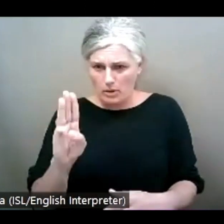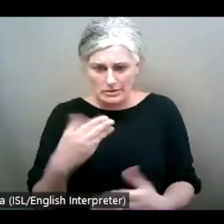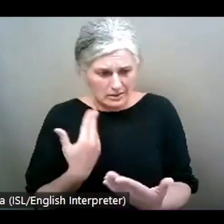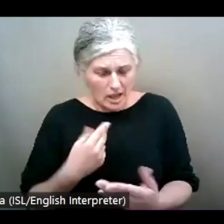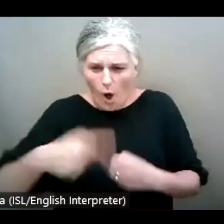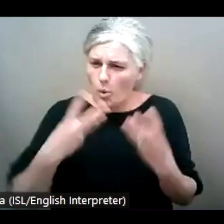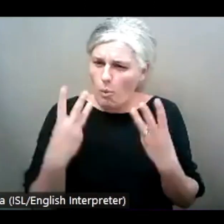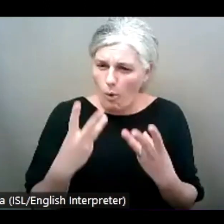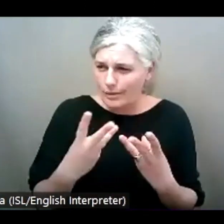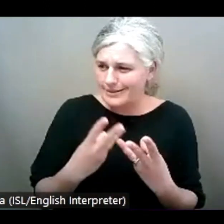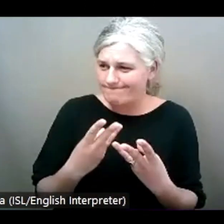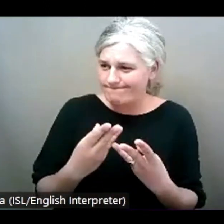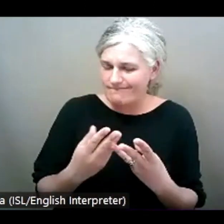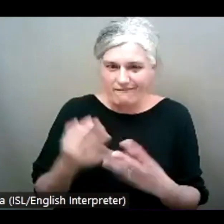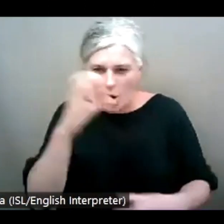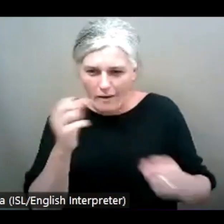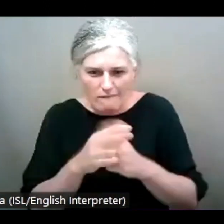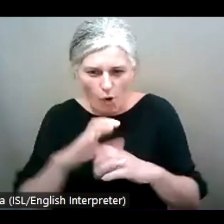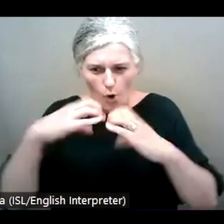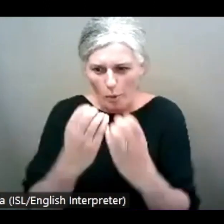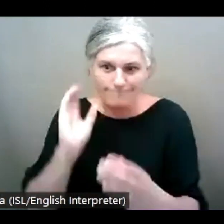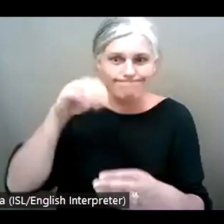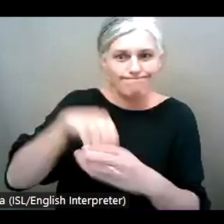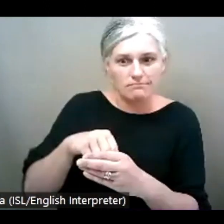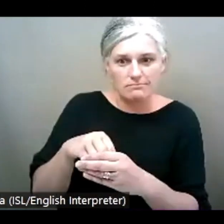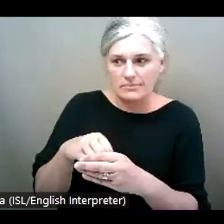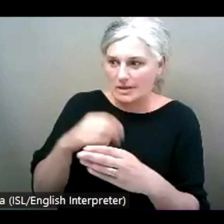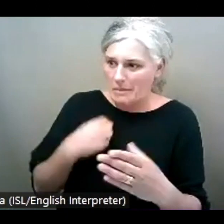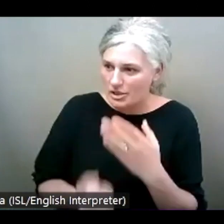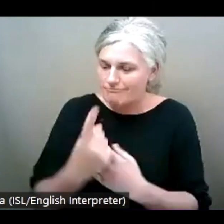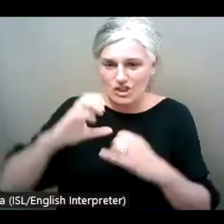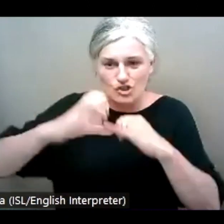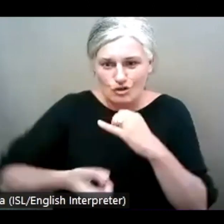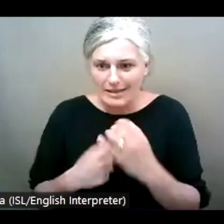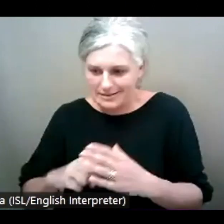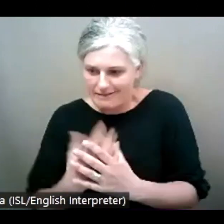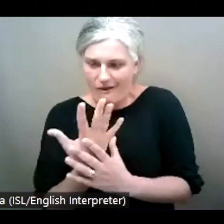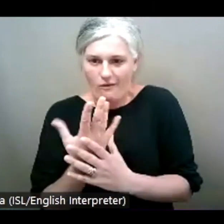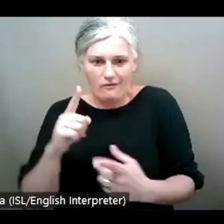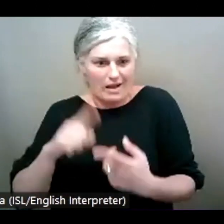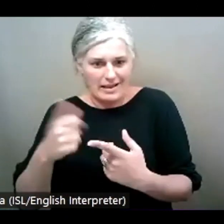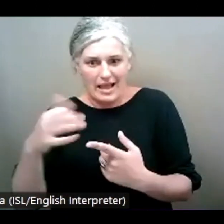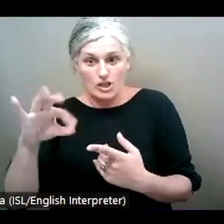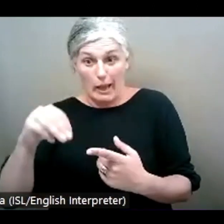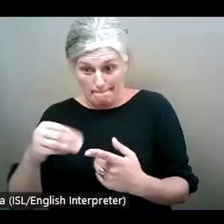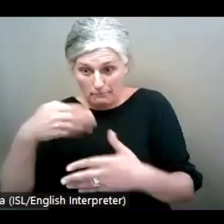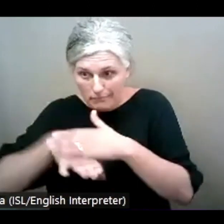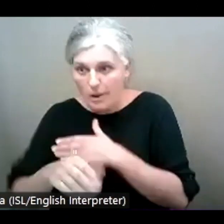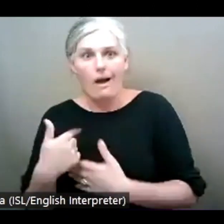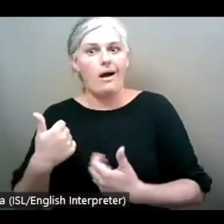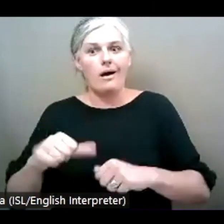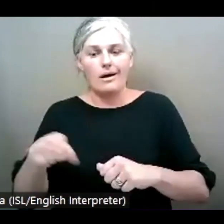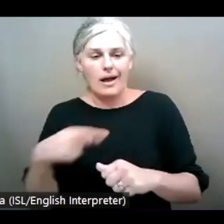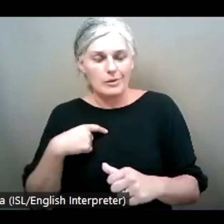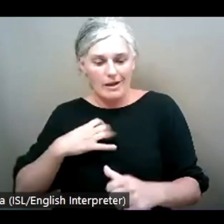wanted to find community. So when I got the opportunity to get involved with ILMI and go to the AGM, I took it. And that was a really big